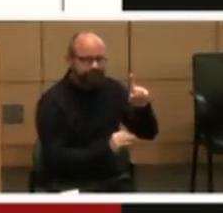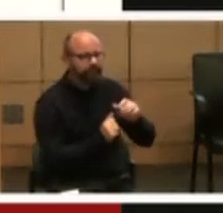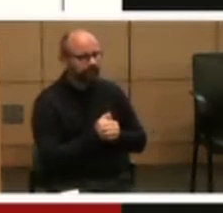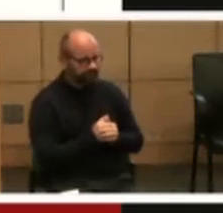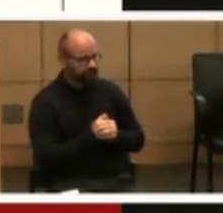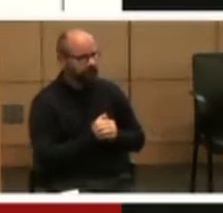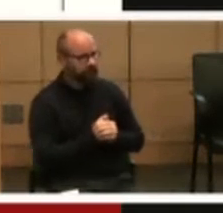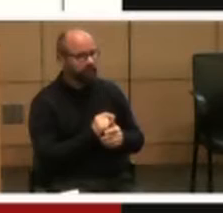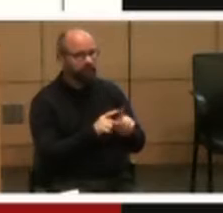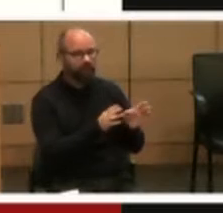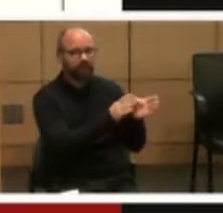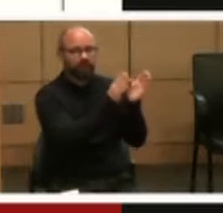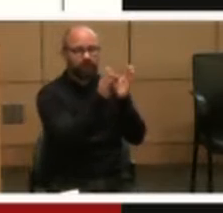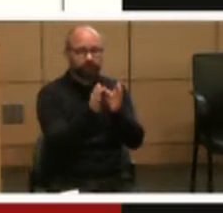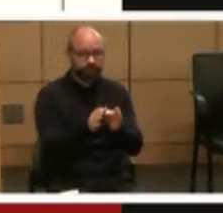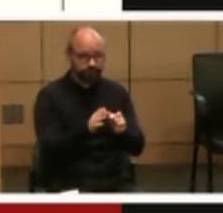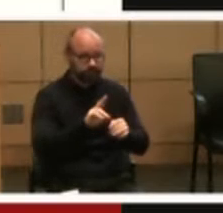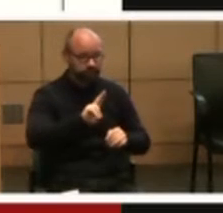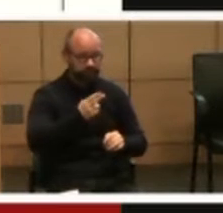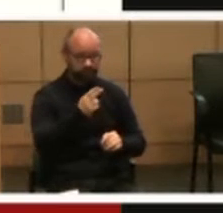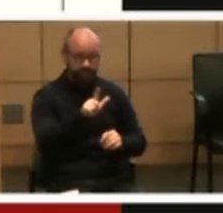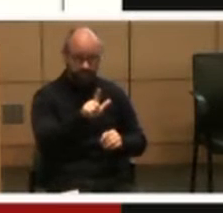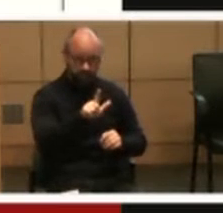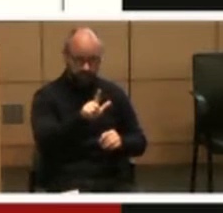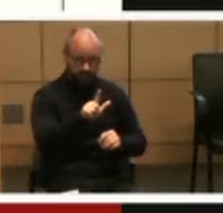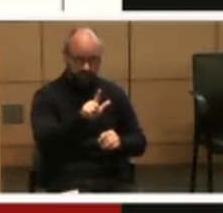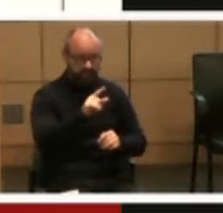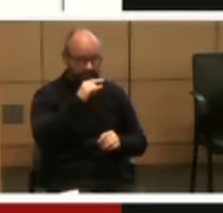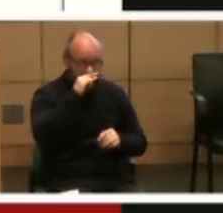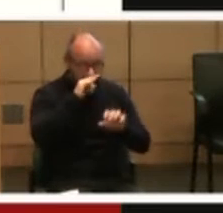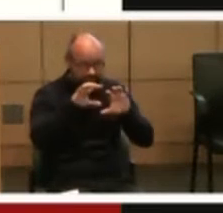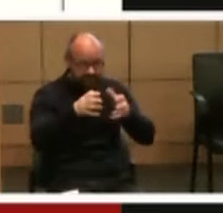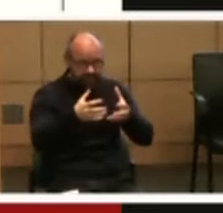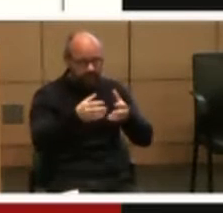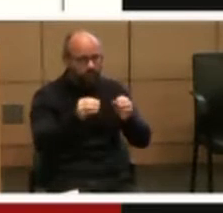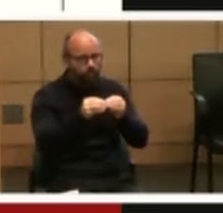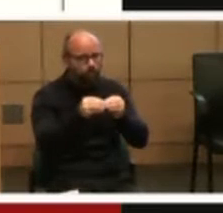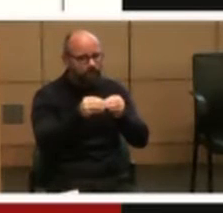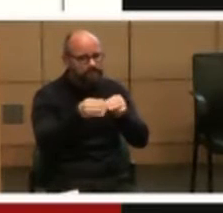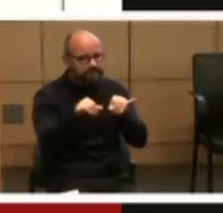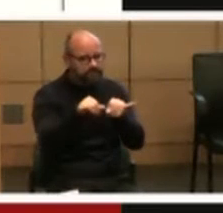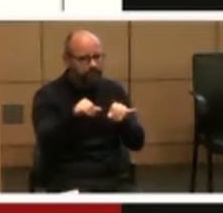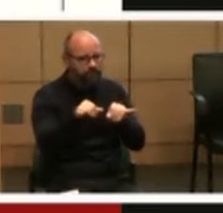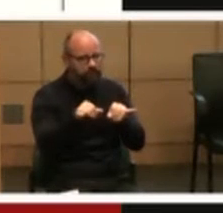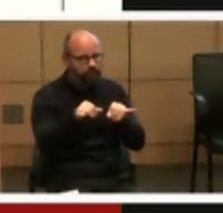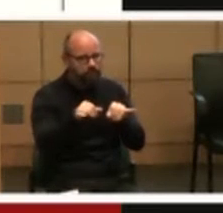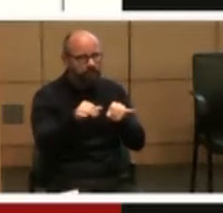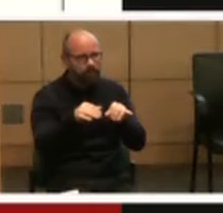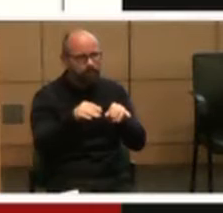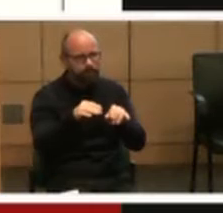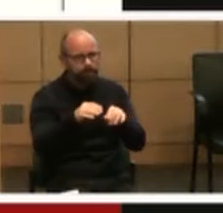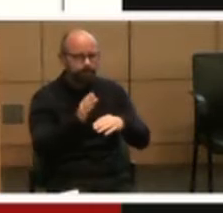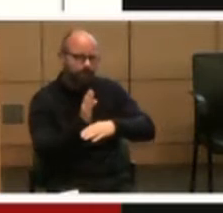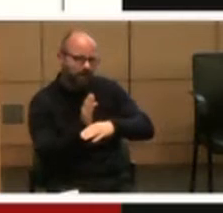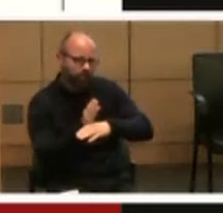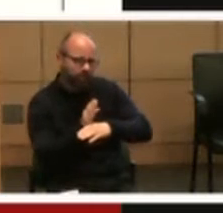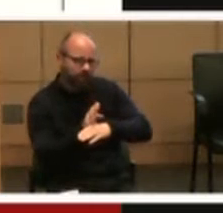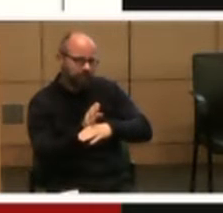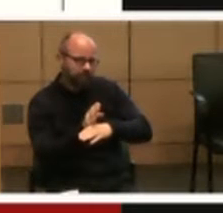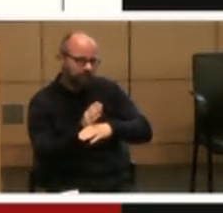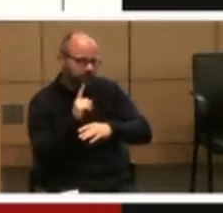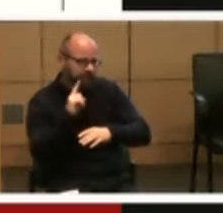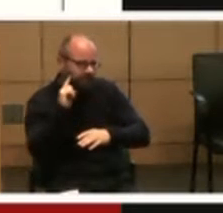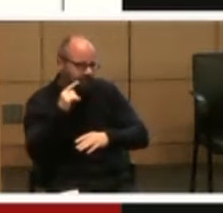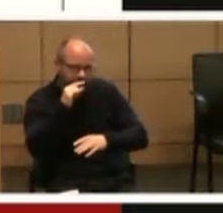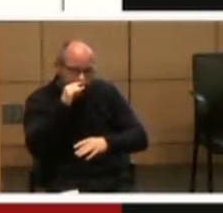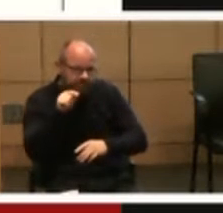is that if you looked at the unilateral kids, they're more similar to the moderate bilateral, and you know they're not that far